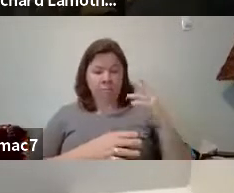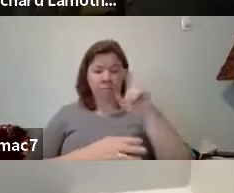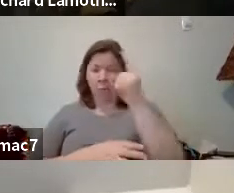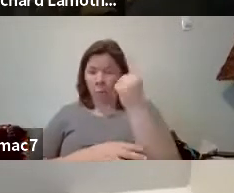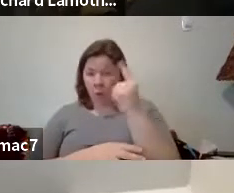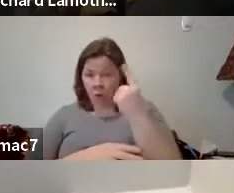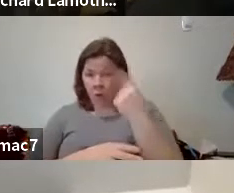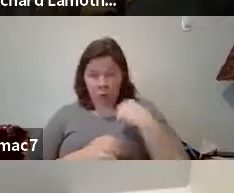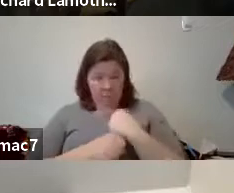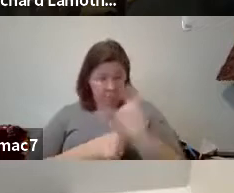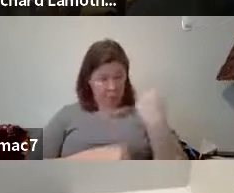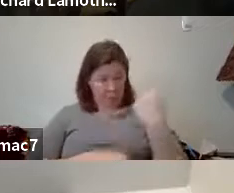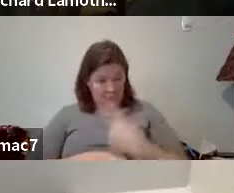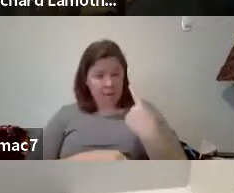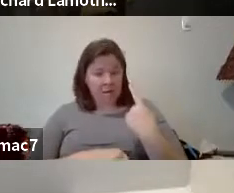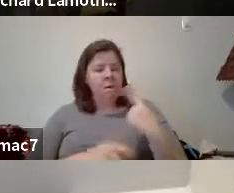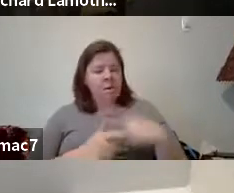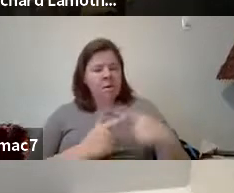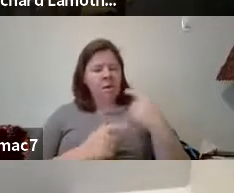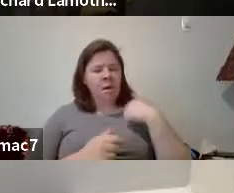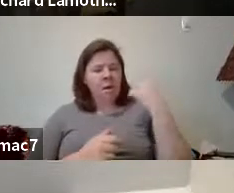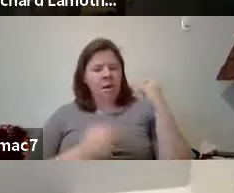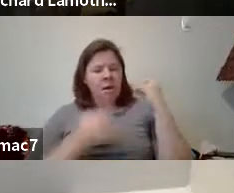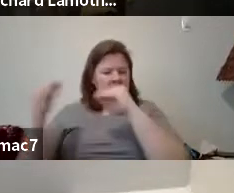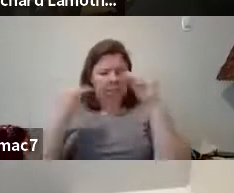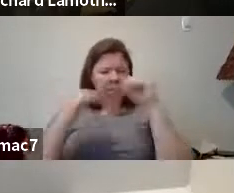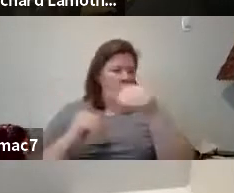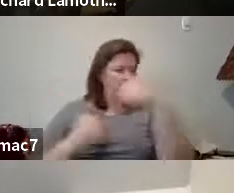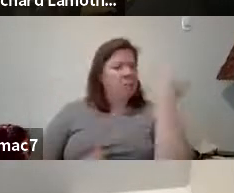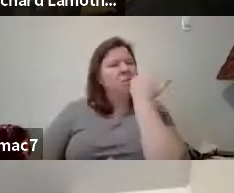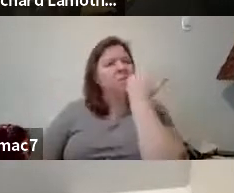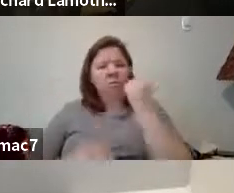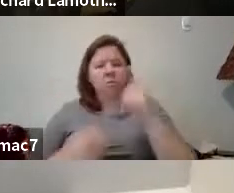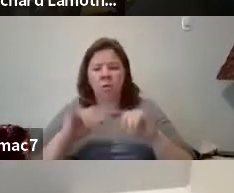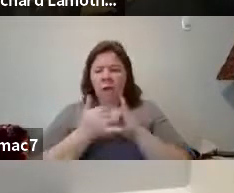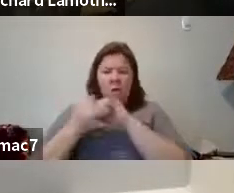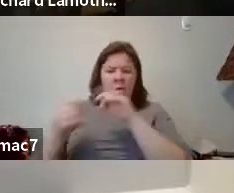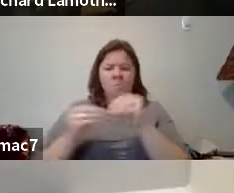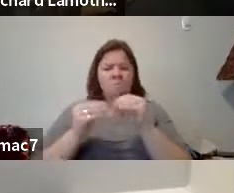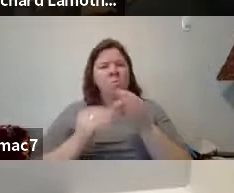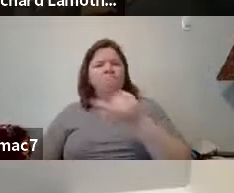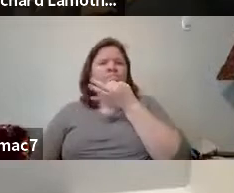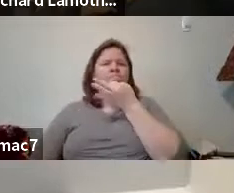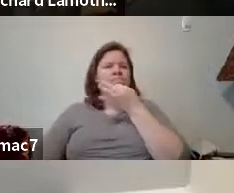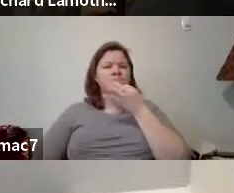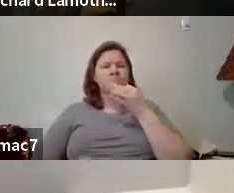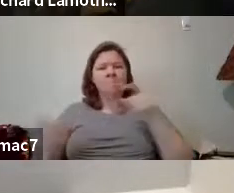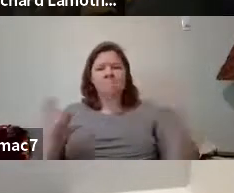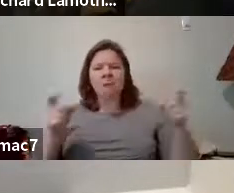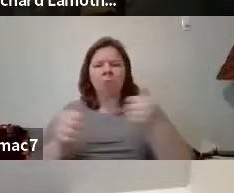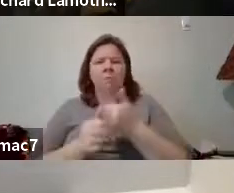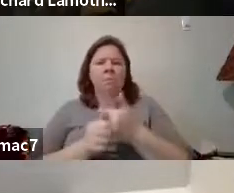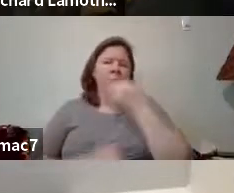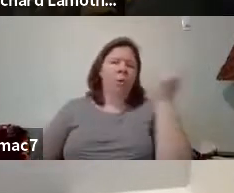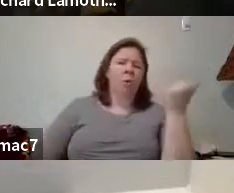that we produced in a day, and I said, I'm going to teach all these other dentists how to be more effective. The average dentist in America